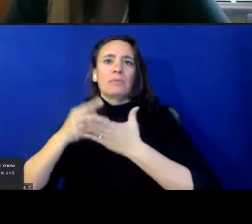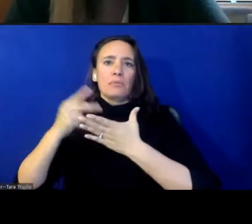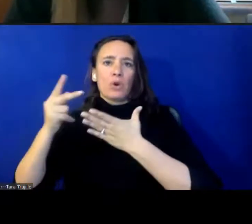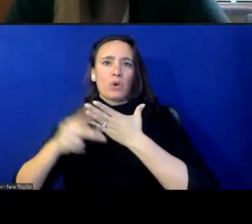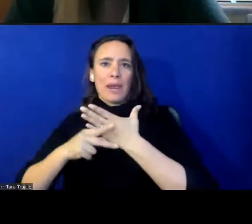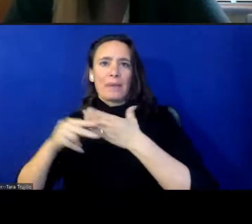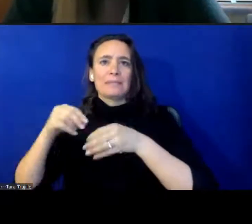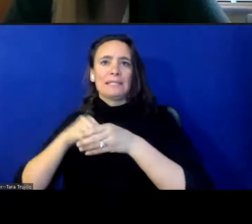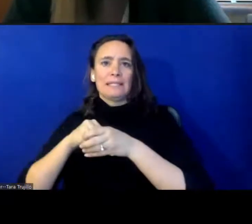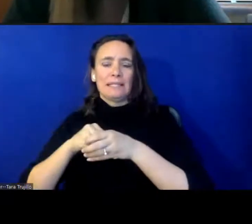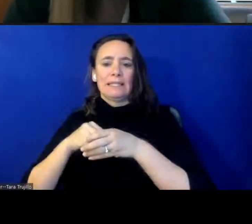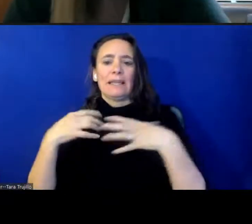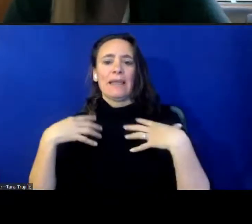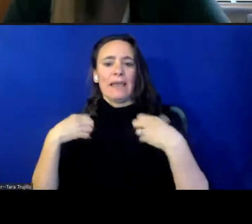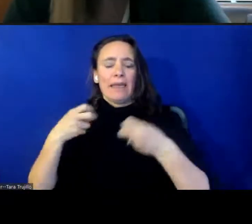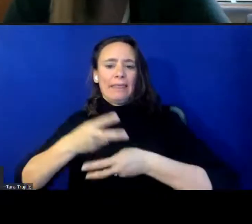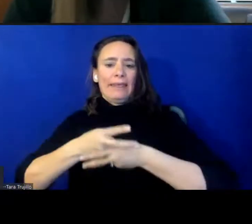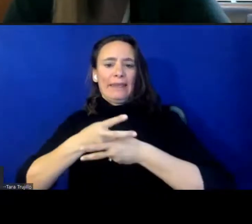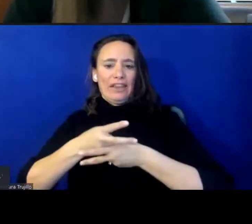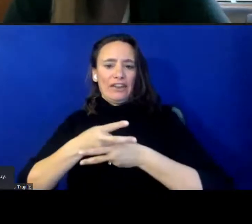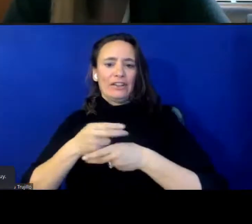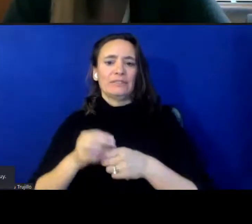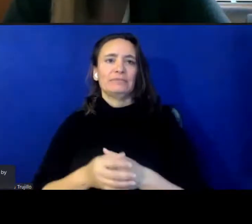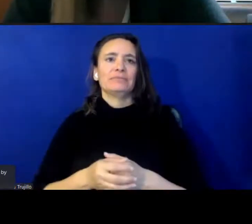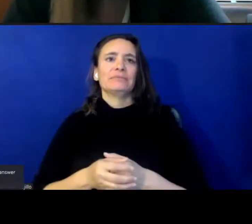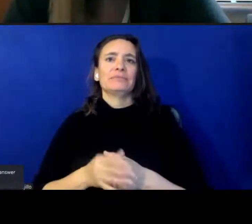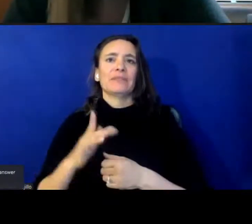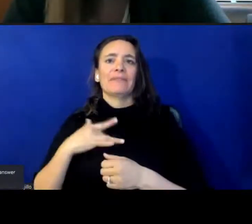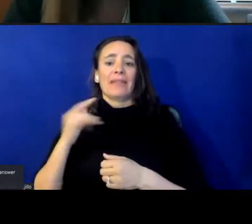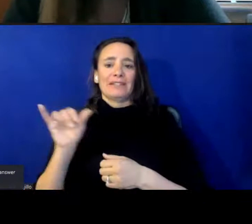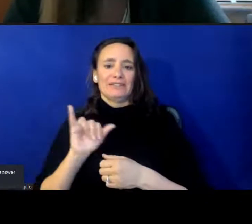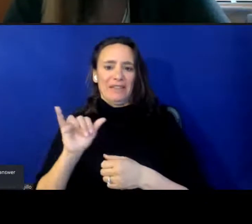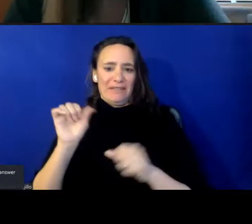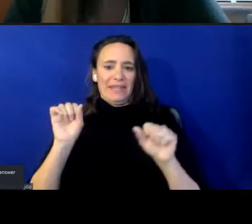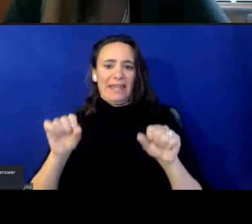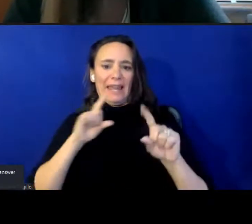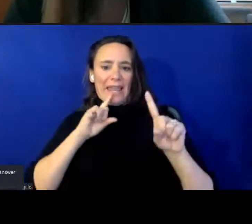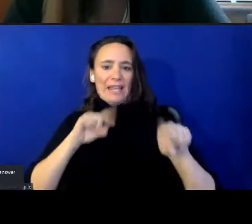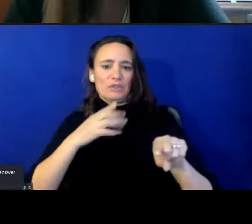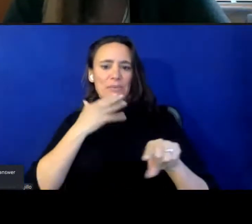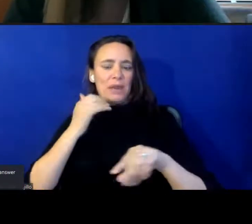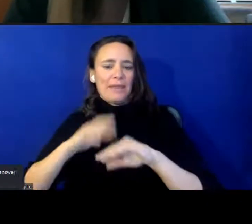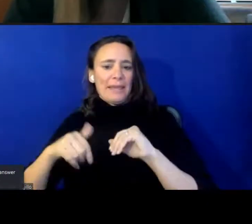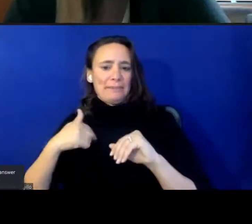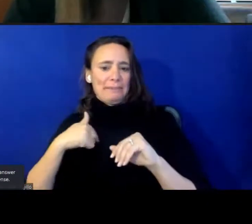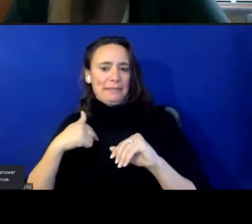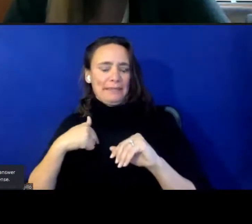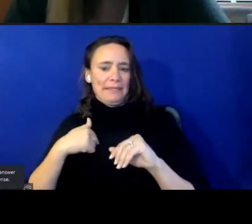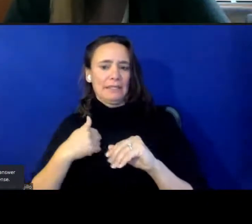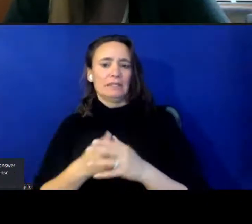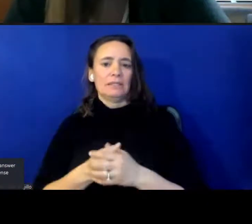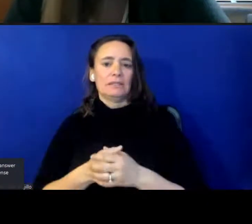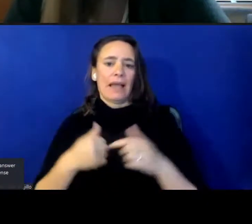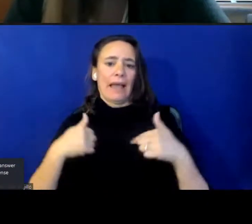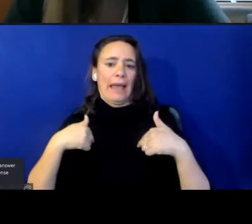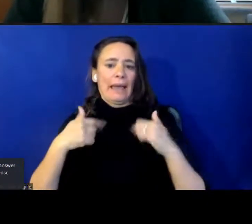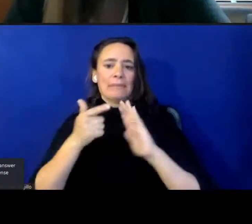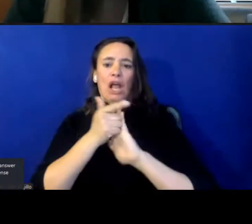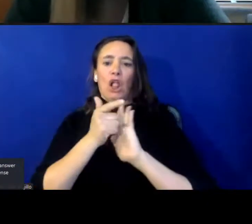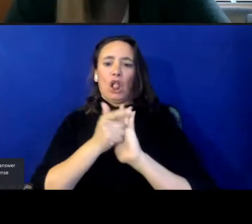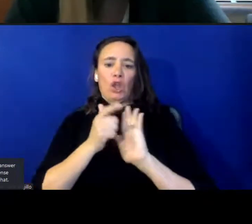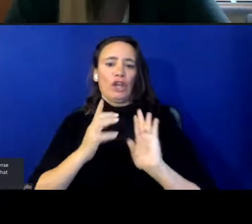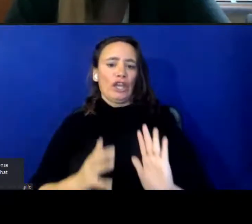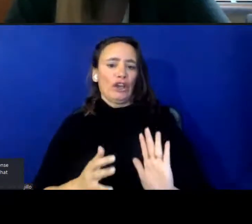So again, I mean, I feel like you all could probably answer that question better than I can. My sense, I'm a lawyer with opinions. I'm not